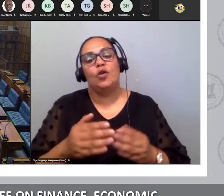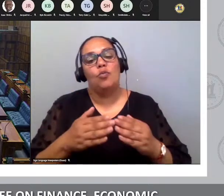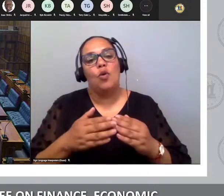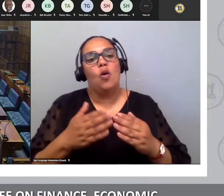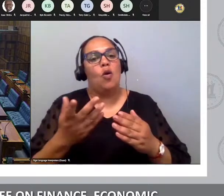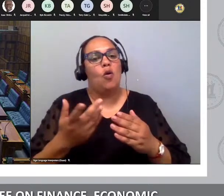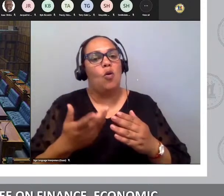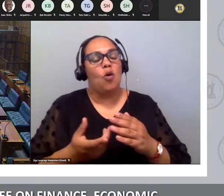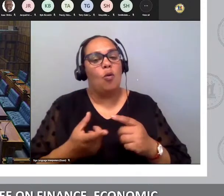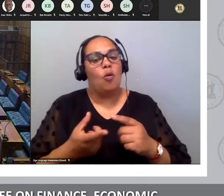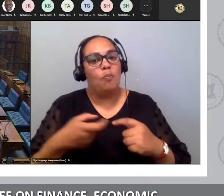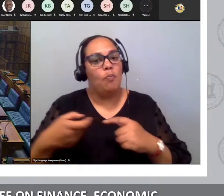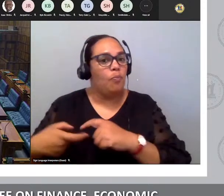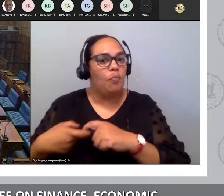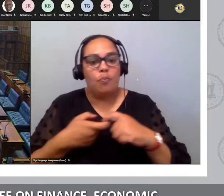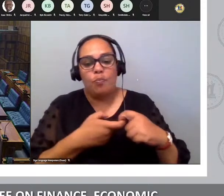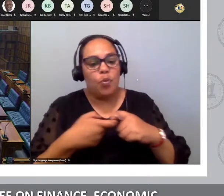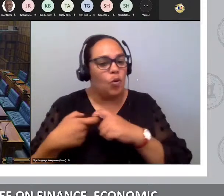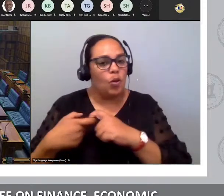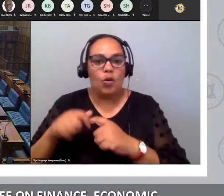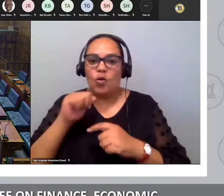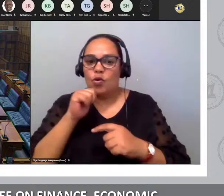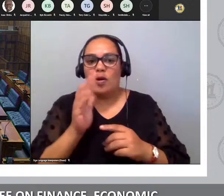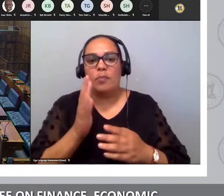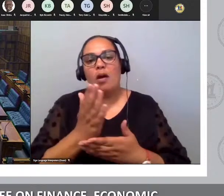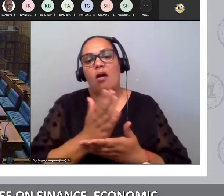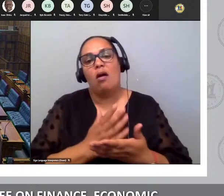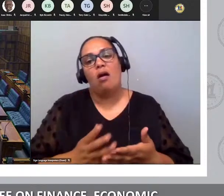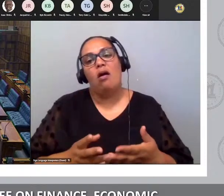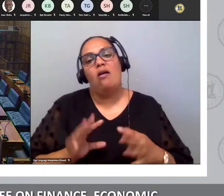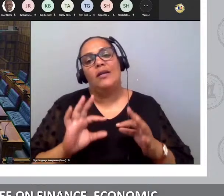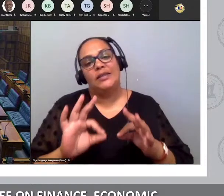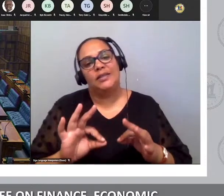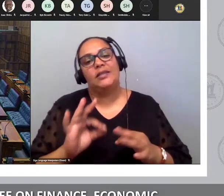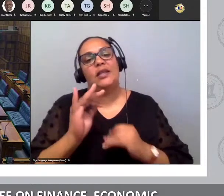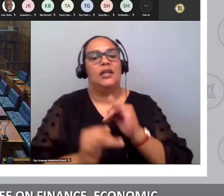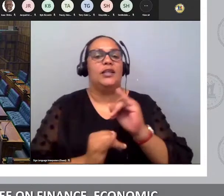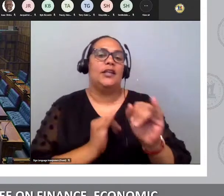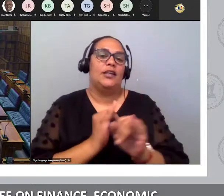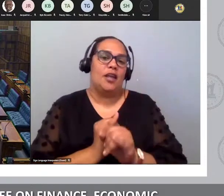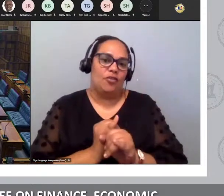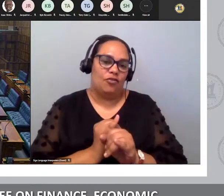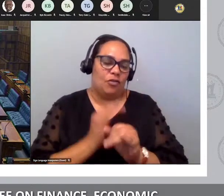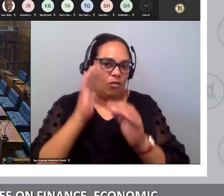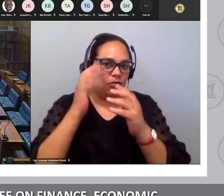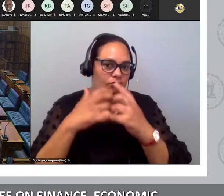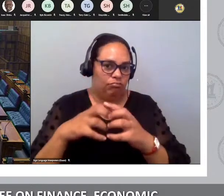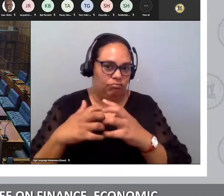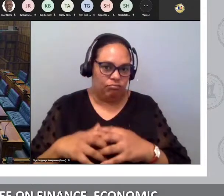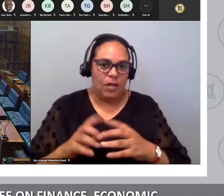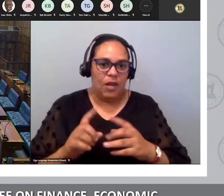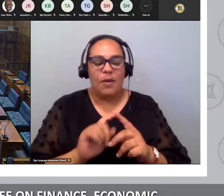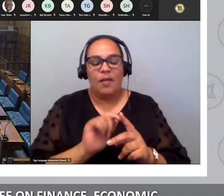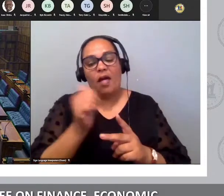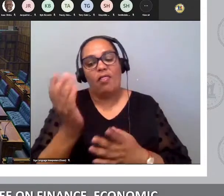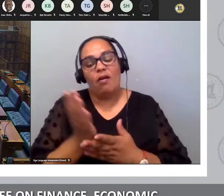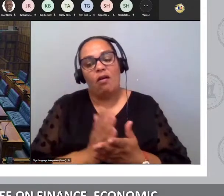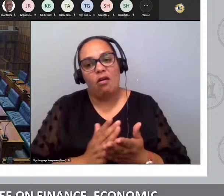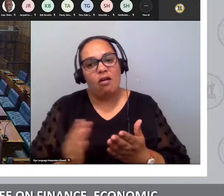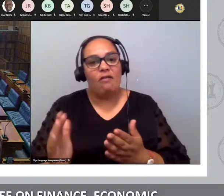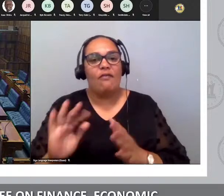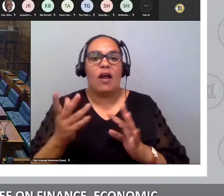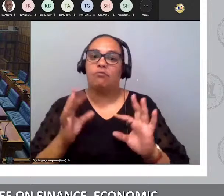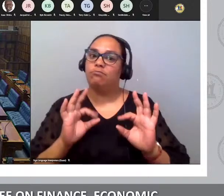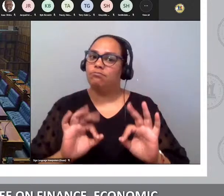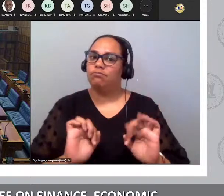calls or not is halfway half of it is international considerations and the other half is how